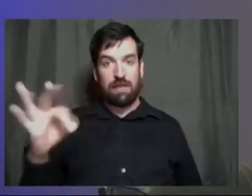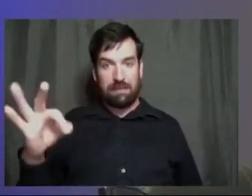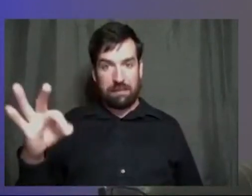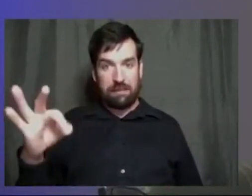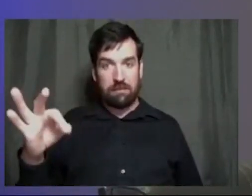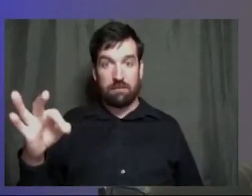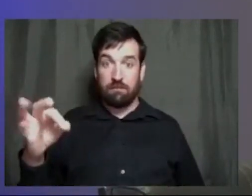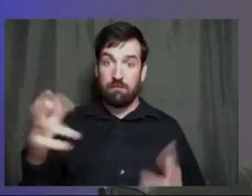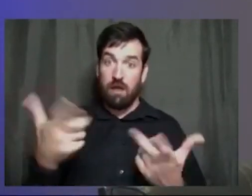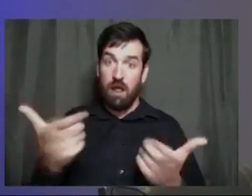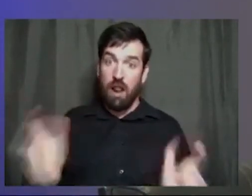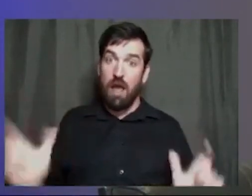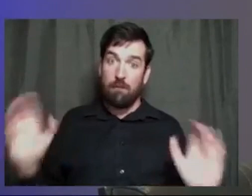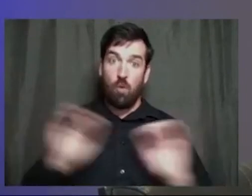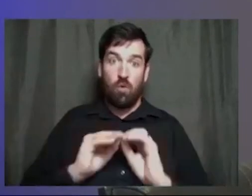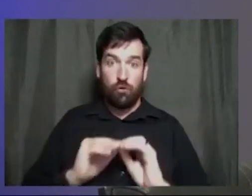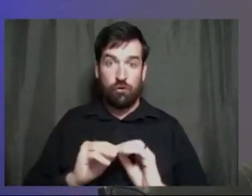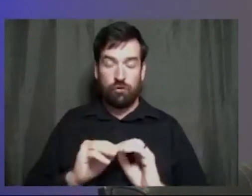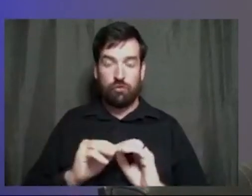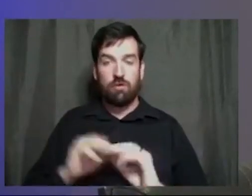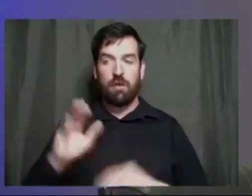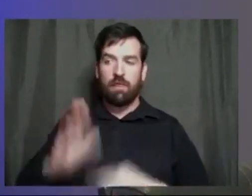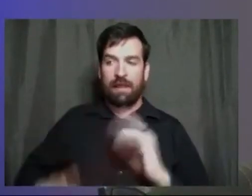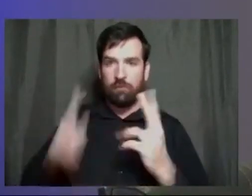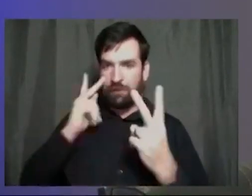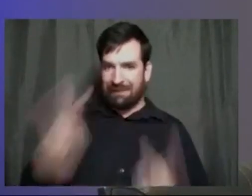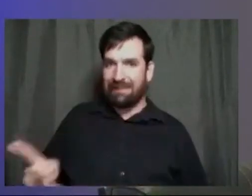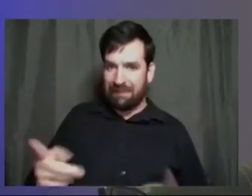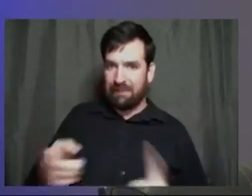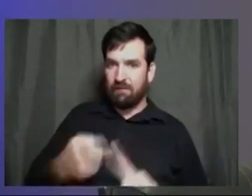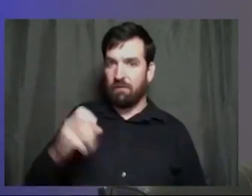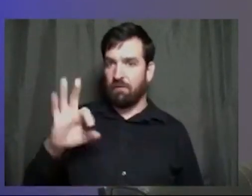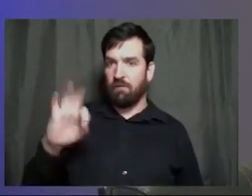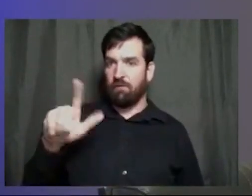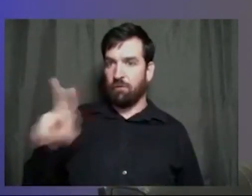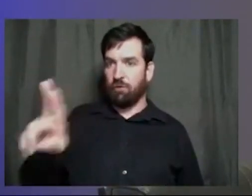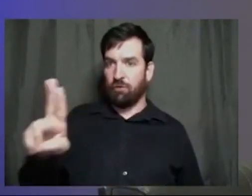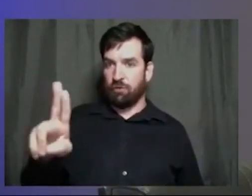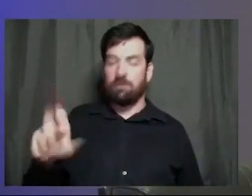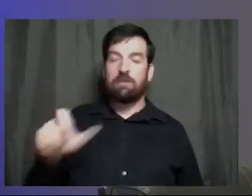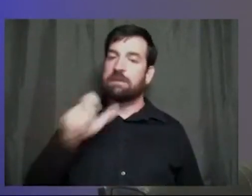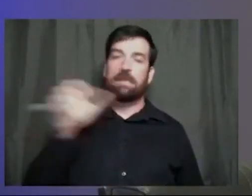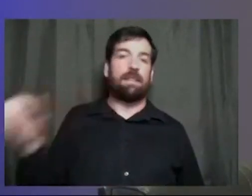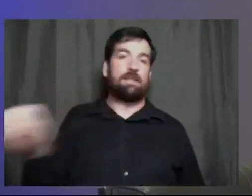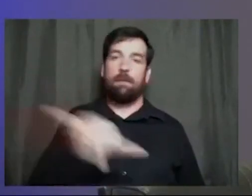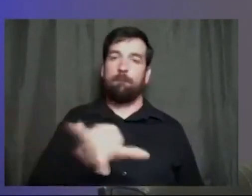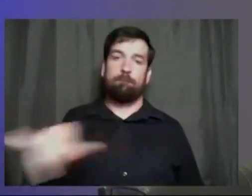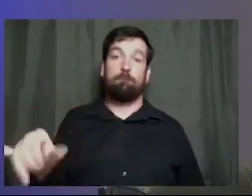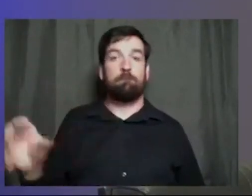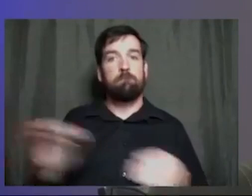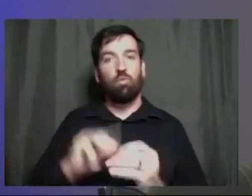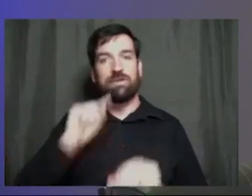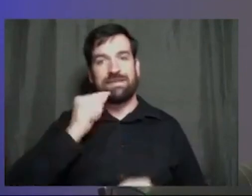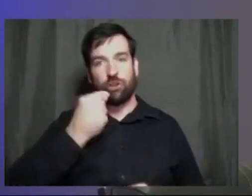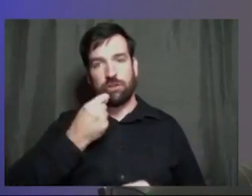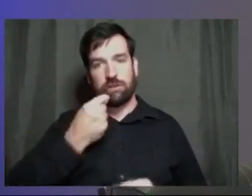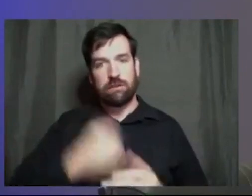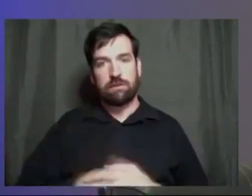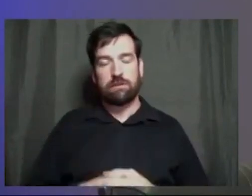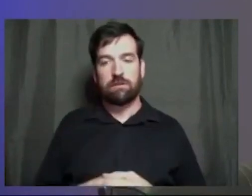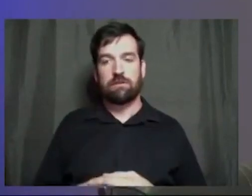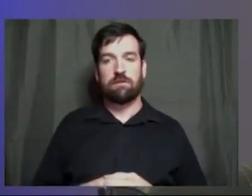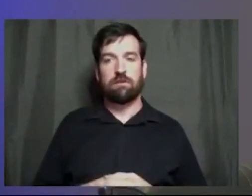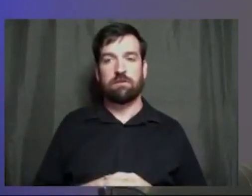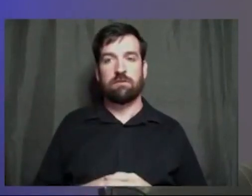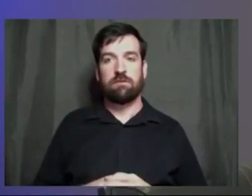more than we would generally see through 2 influenza seasons. So it isn't the same. It is more serious, and it